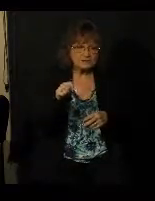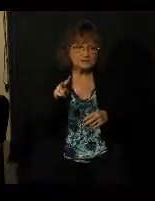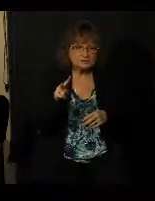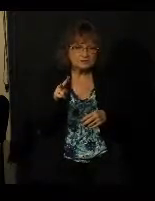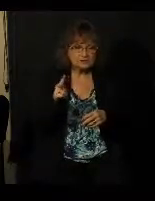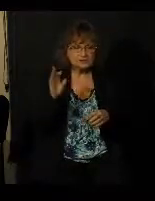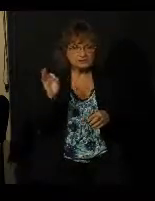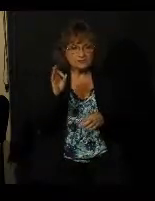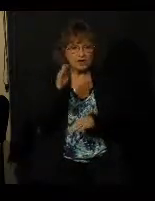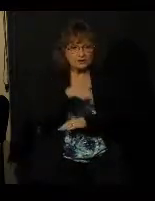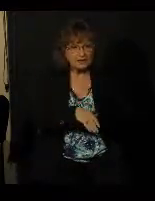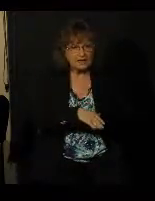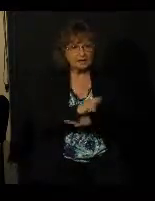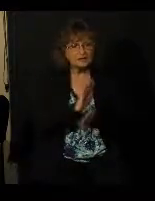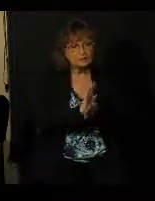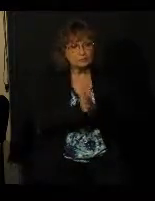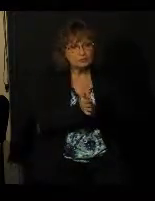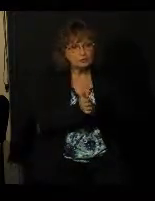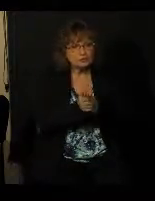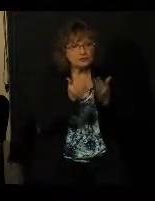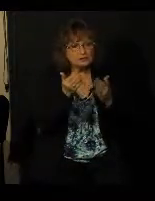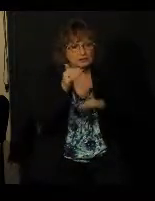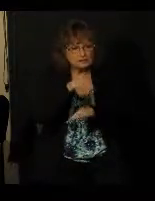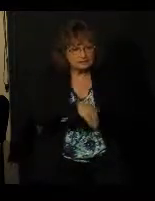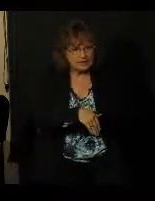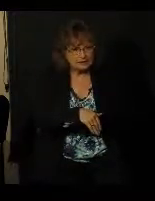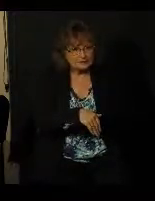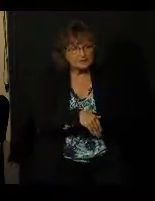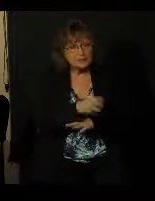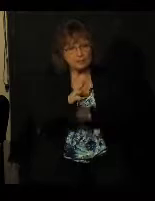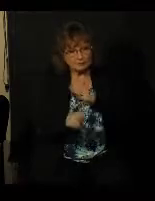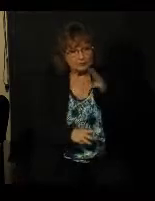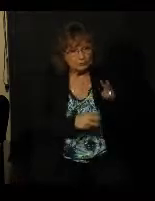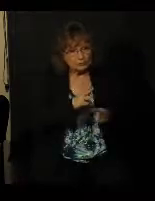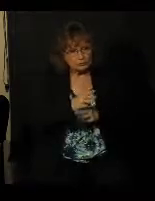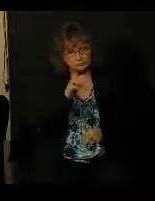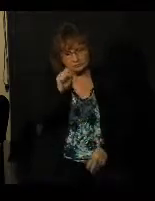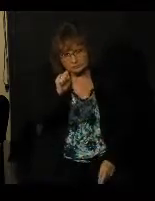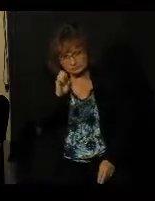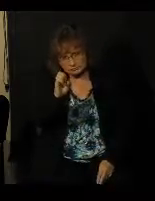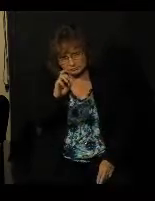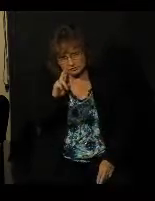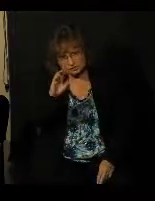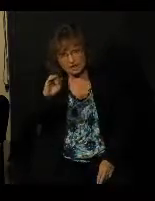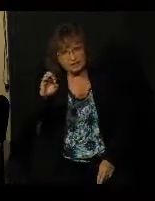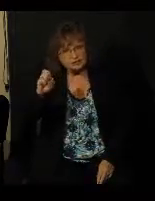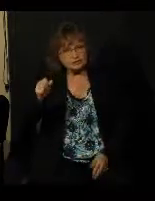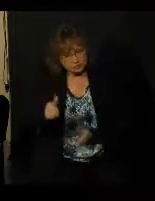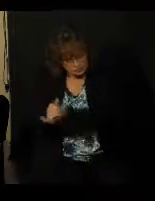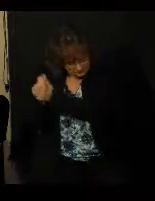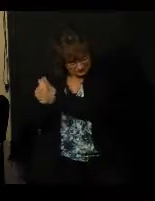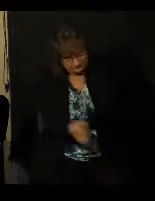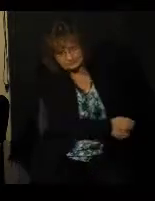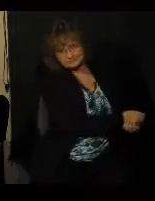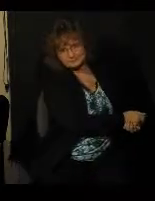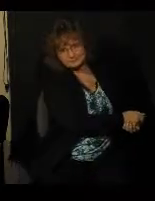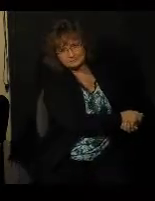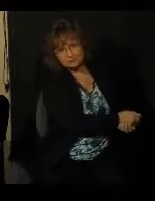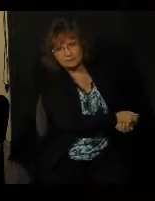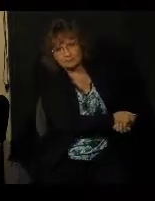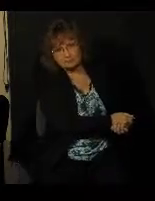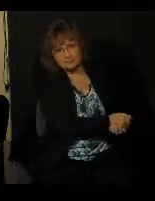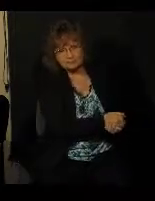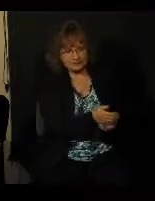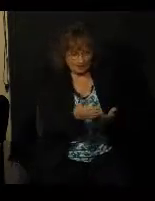night, or maybe like now with the World Series, we'll watch a little of that with them. So they just, all of a sudden, everything they thought was